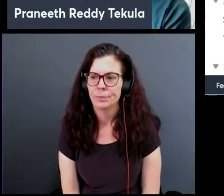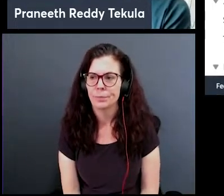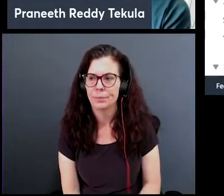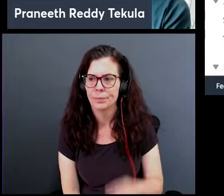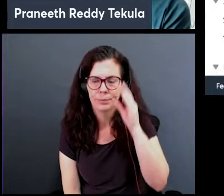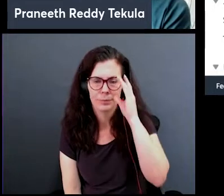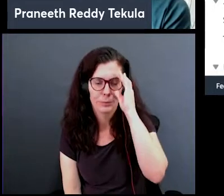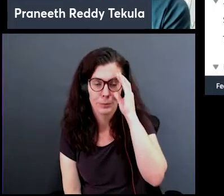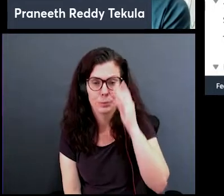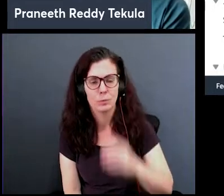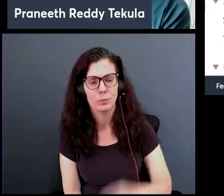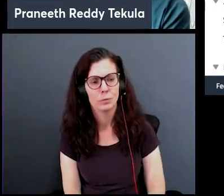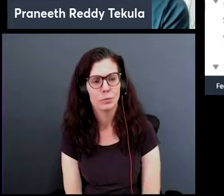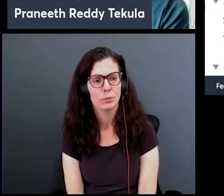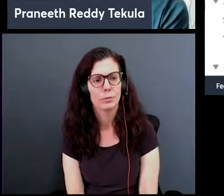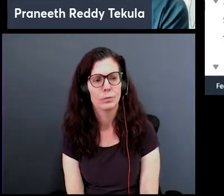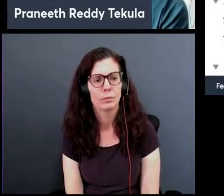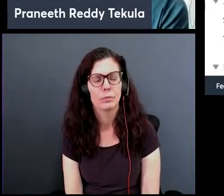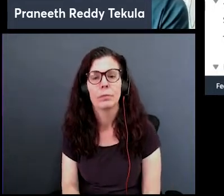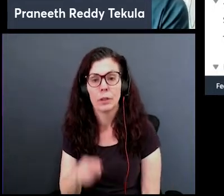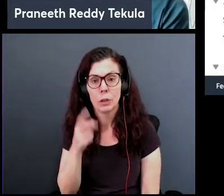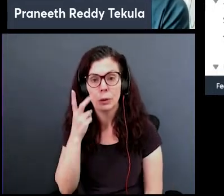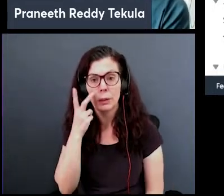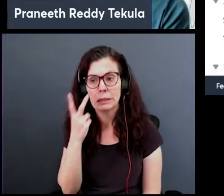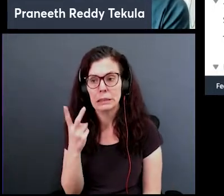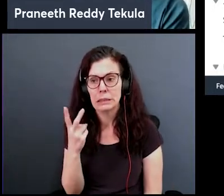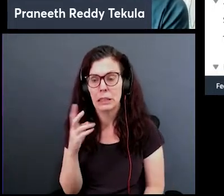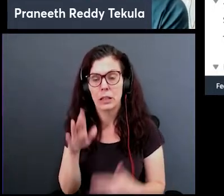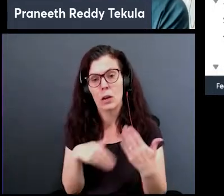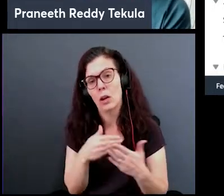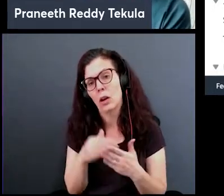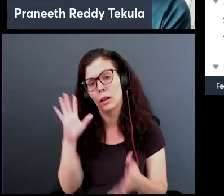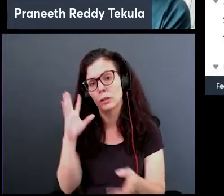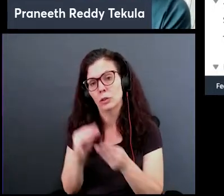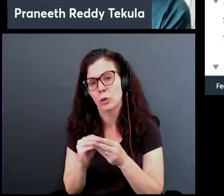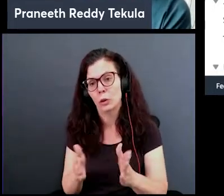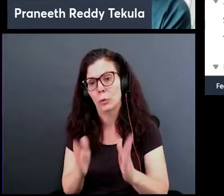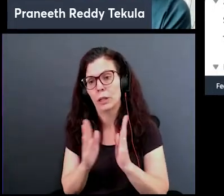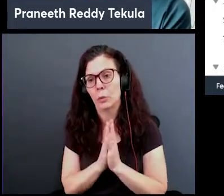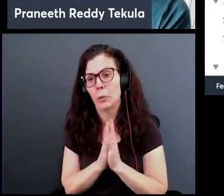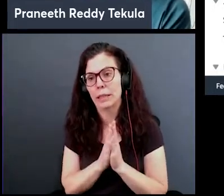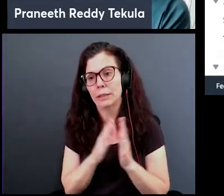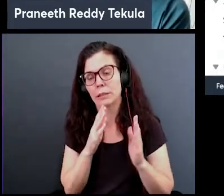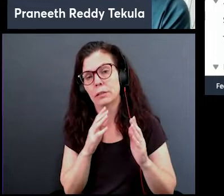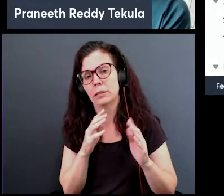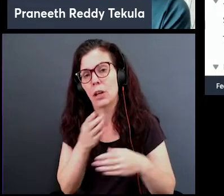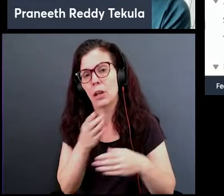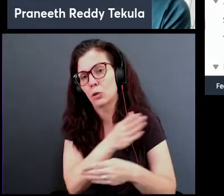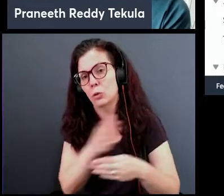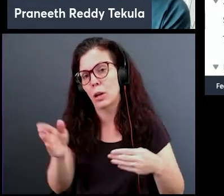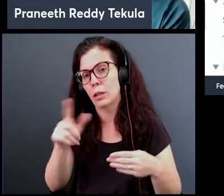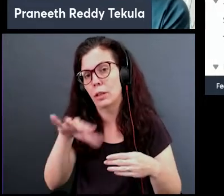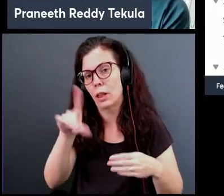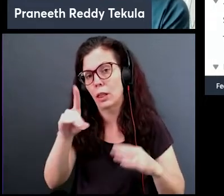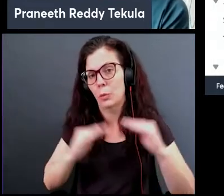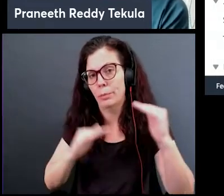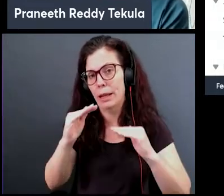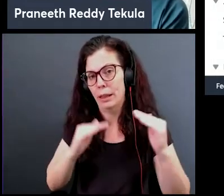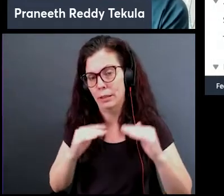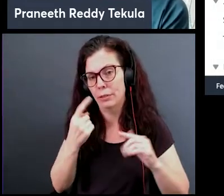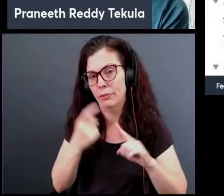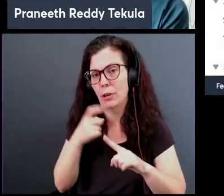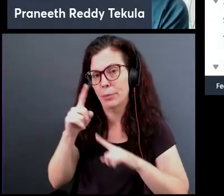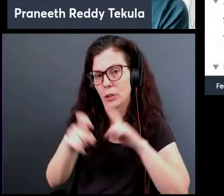So you're seeing all the total request count across load balancers from the query that I've selected.